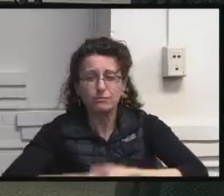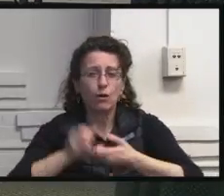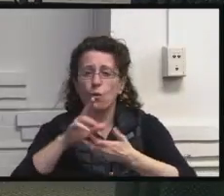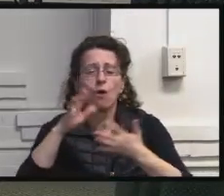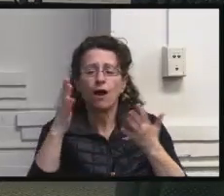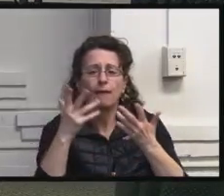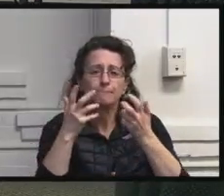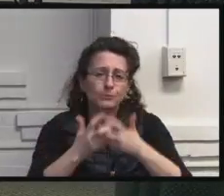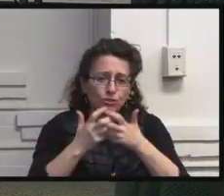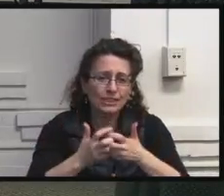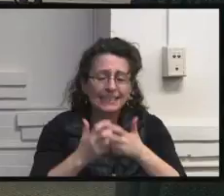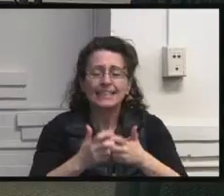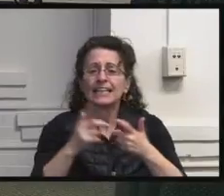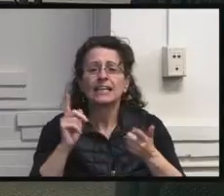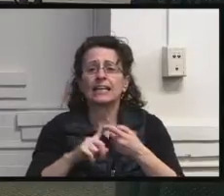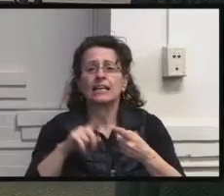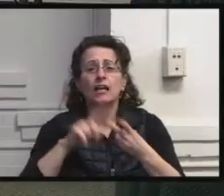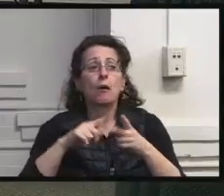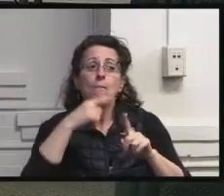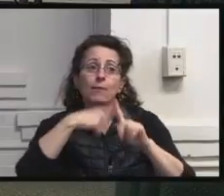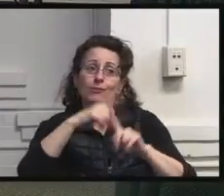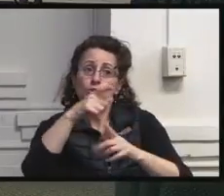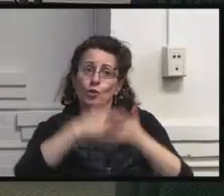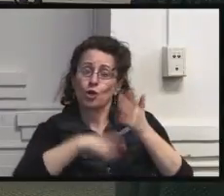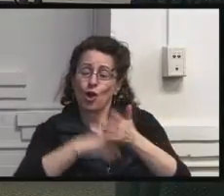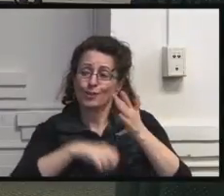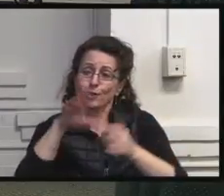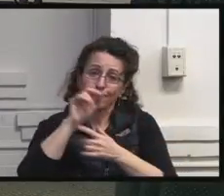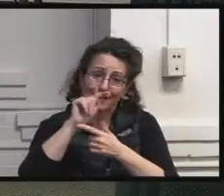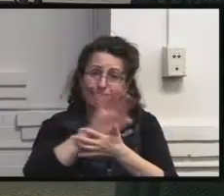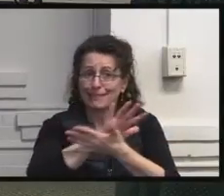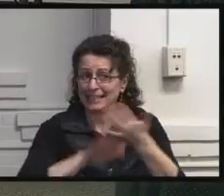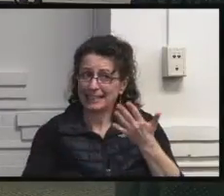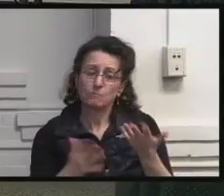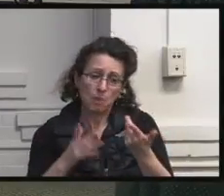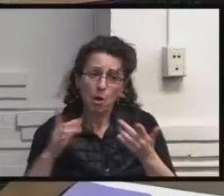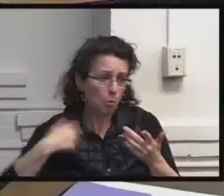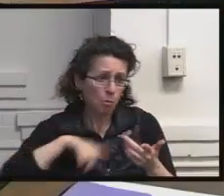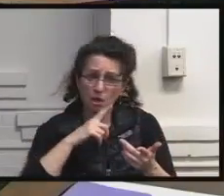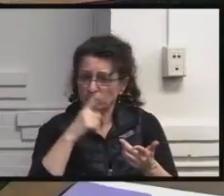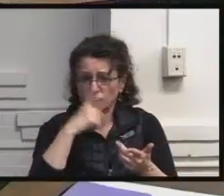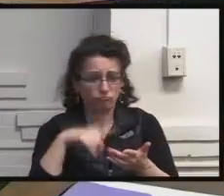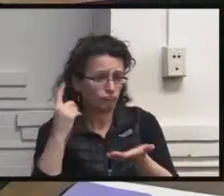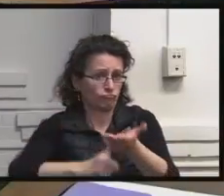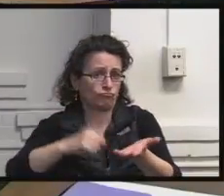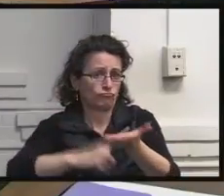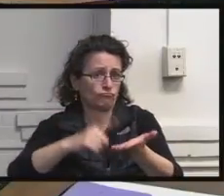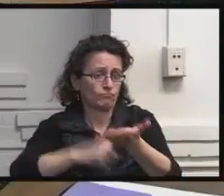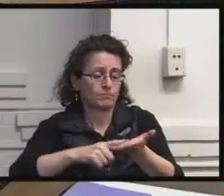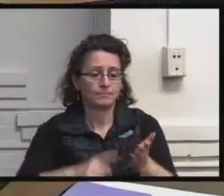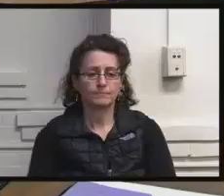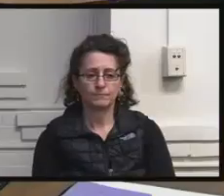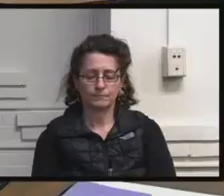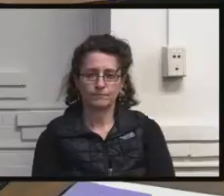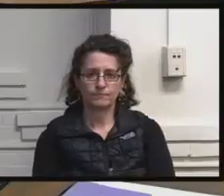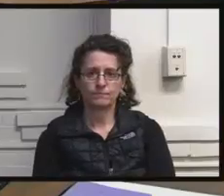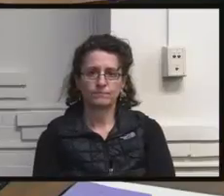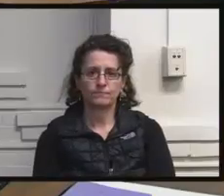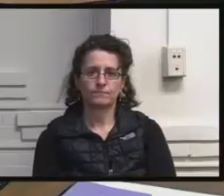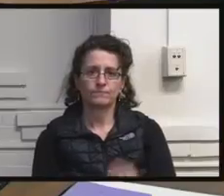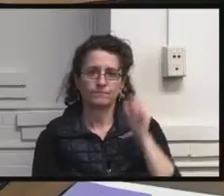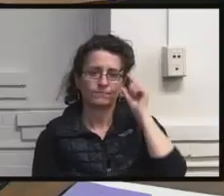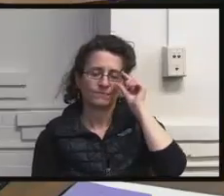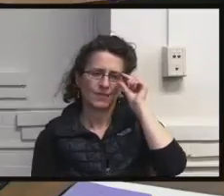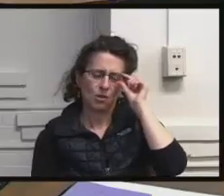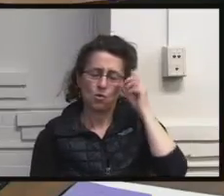town. However, we can talk about that. That's definitely on the table. No, it's just it's so